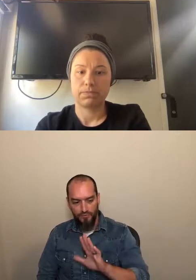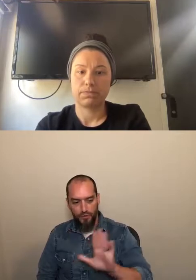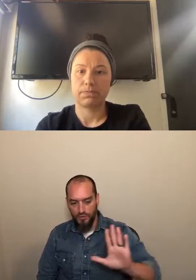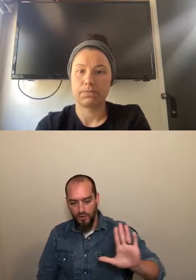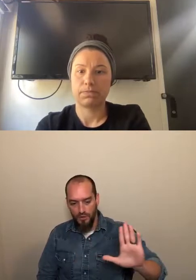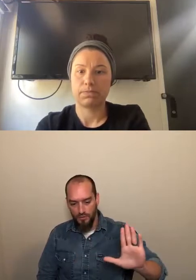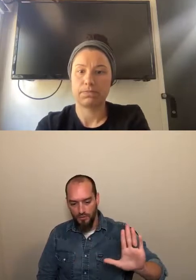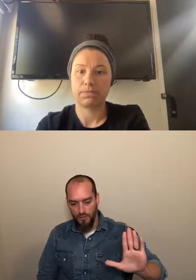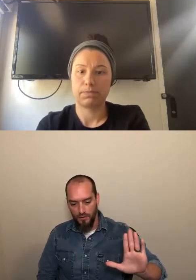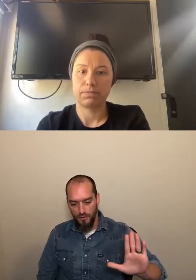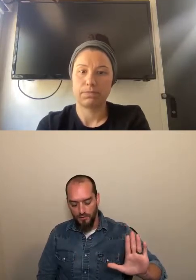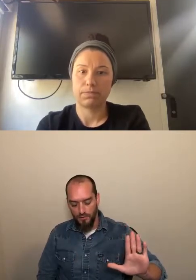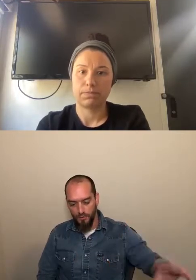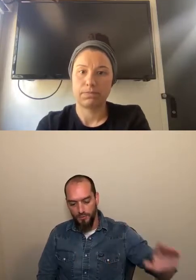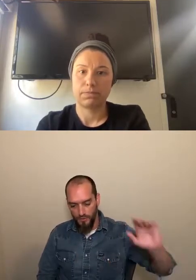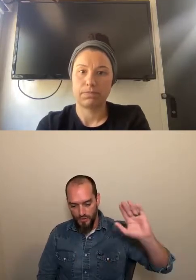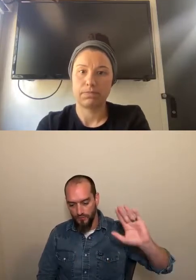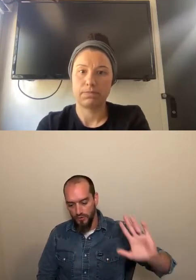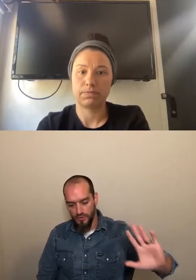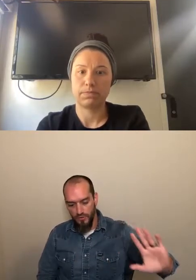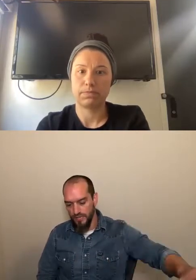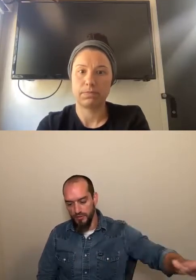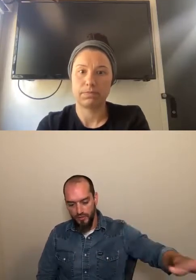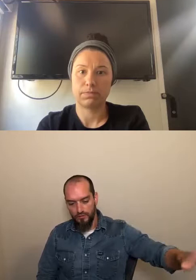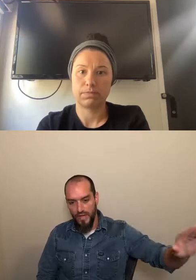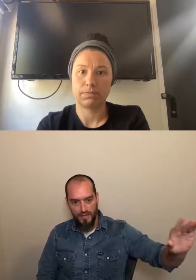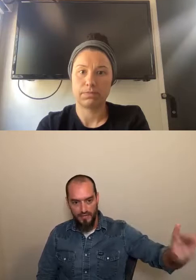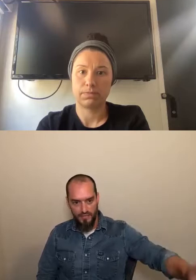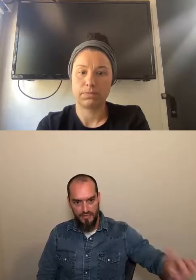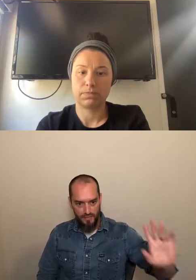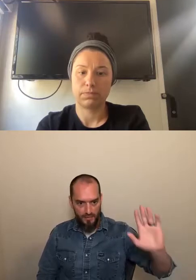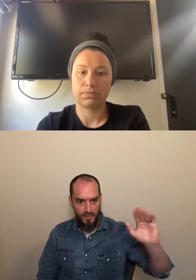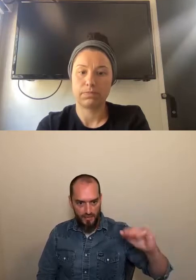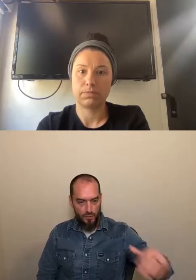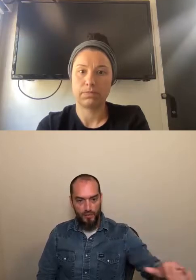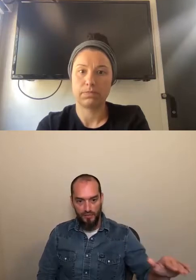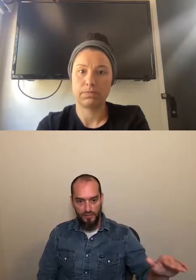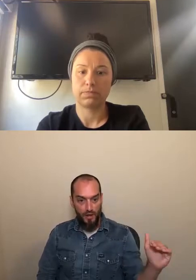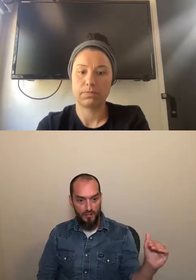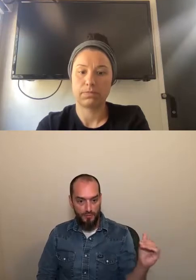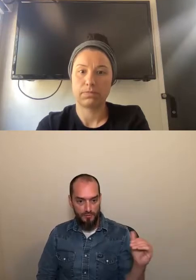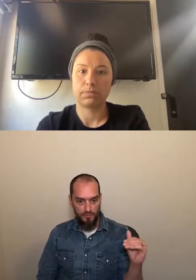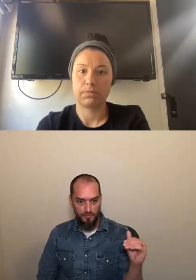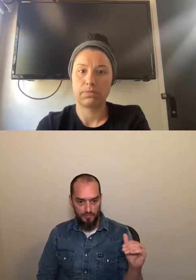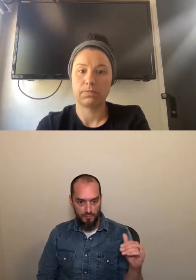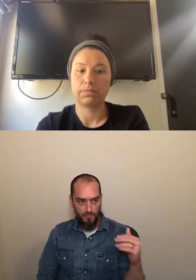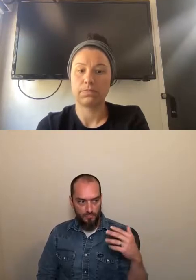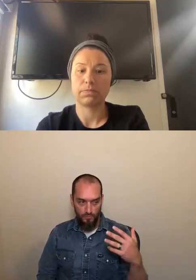because they're focused on smoke and mirrors. They're focused on getting rid of that tenant as quickly as possible.